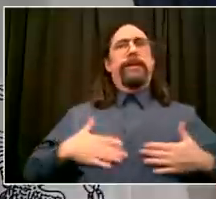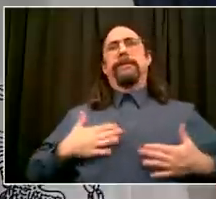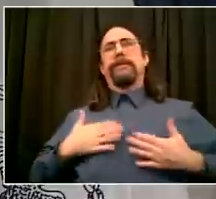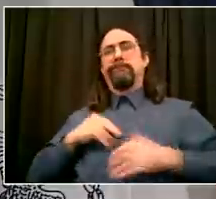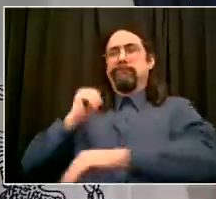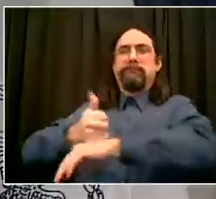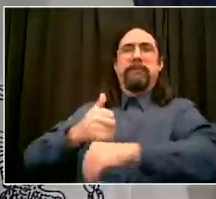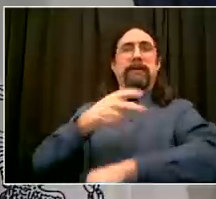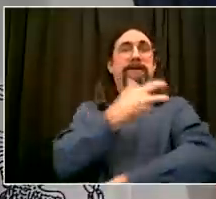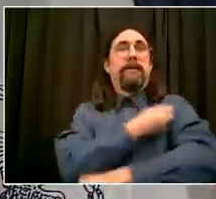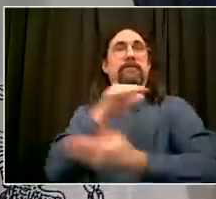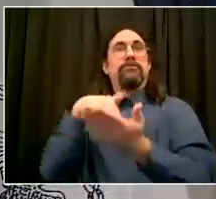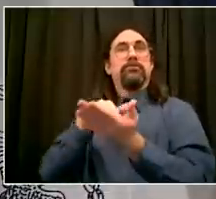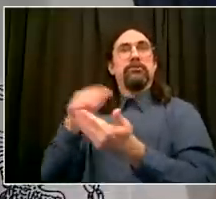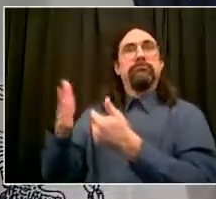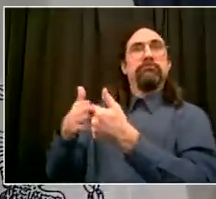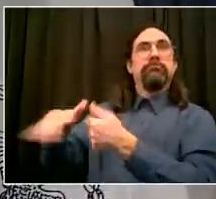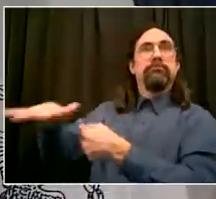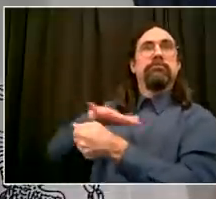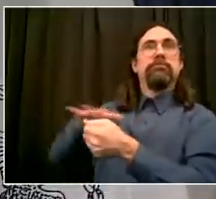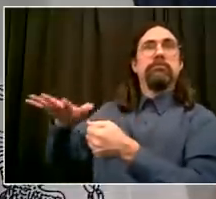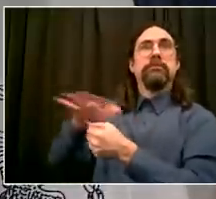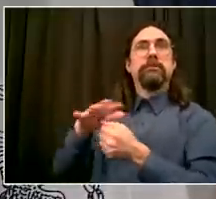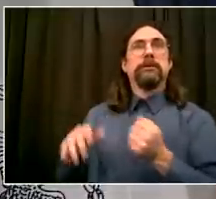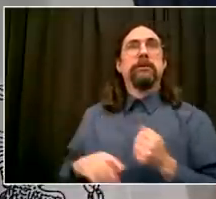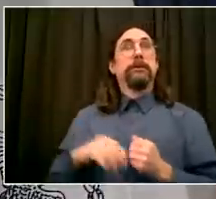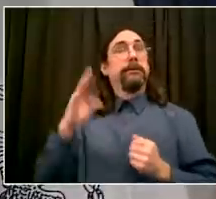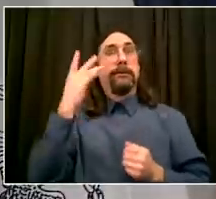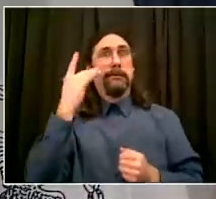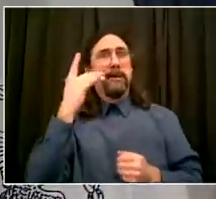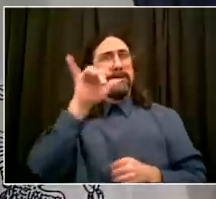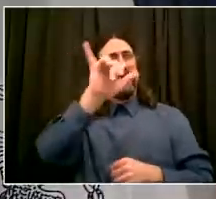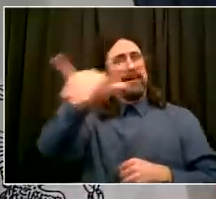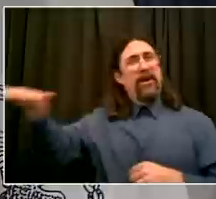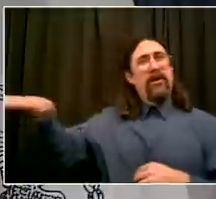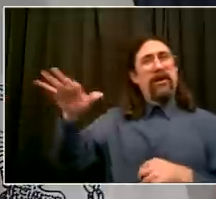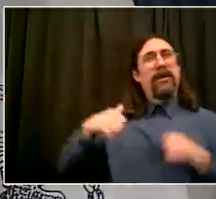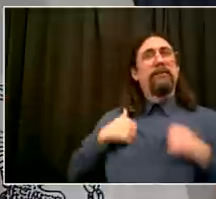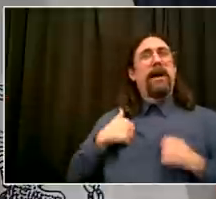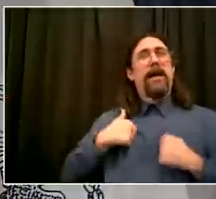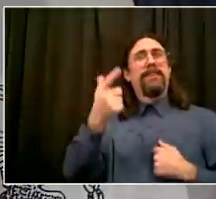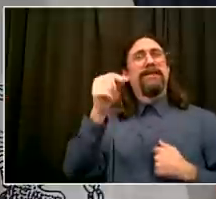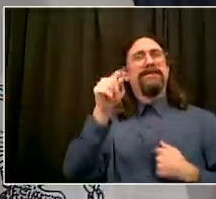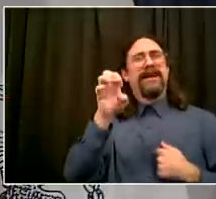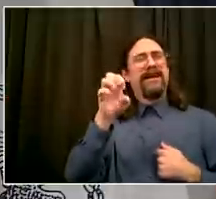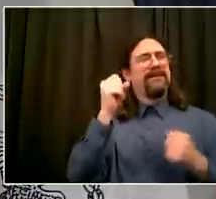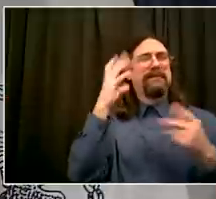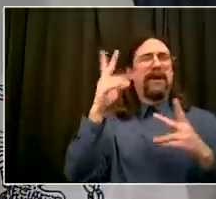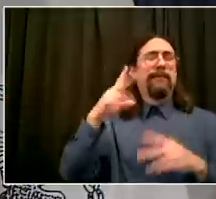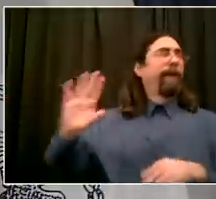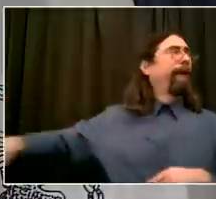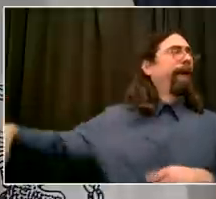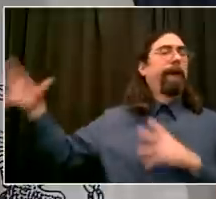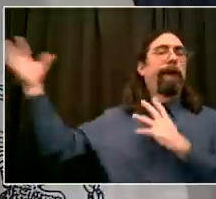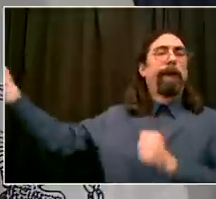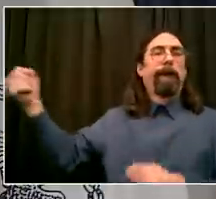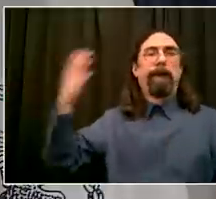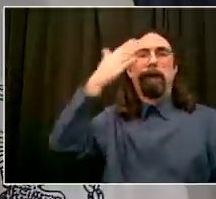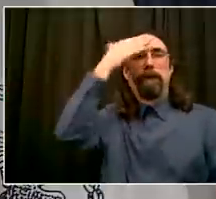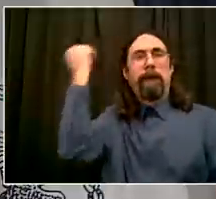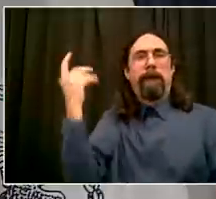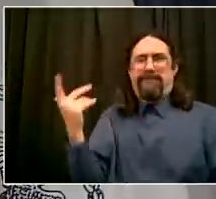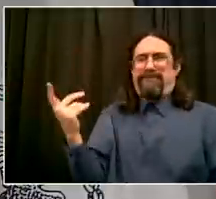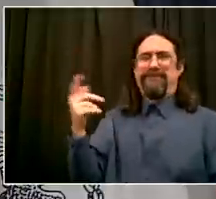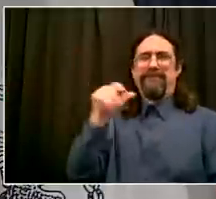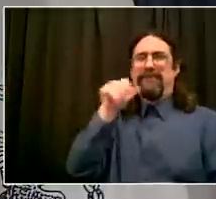Bronx community. So I just want to say, having talked to people who live there and are connected to the community and the residents of the